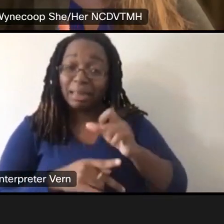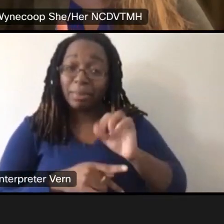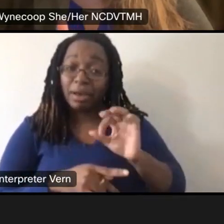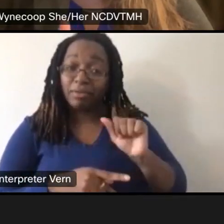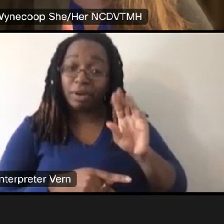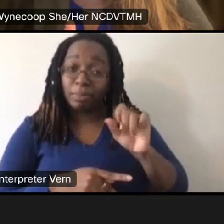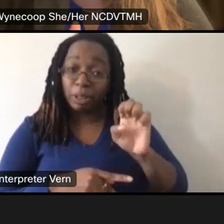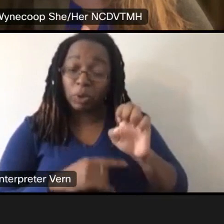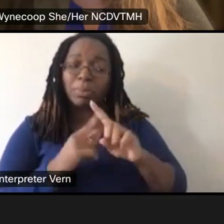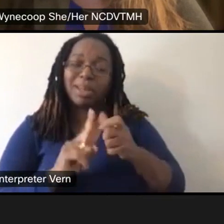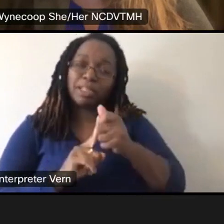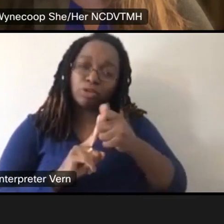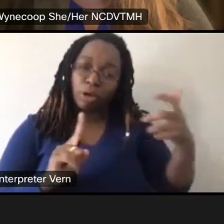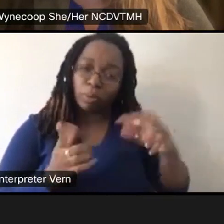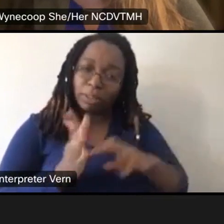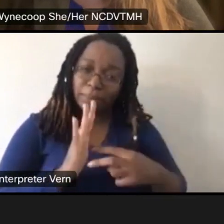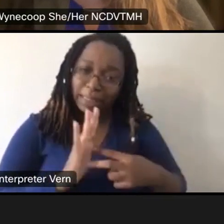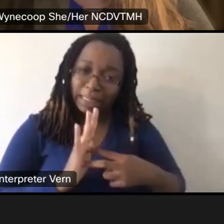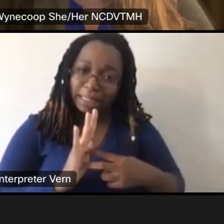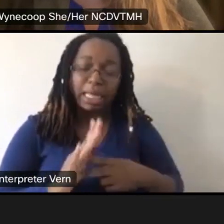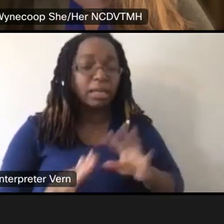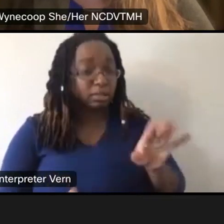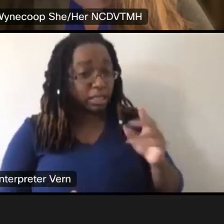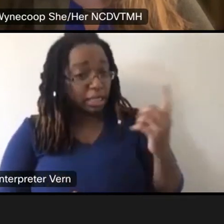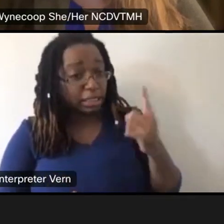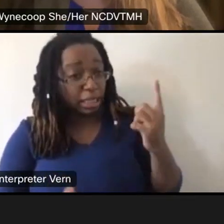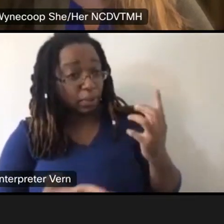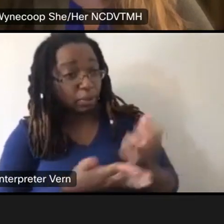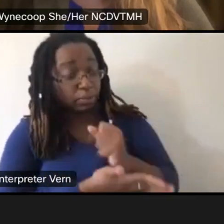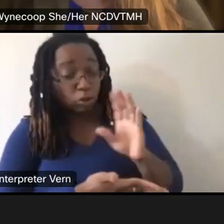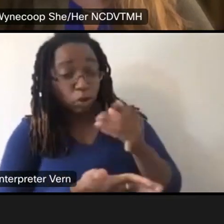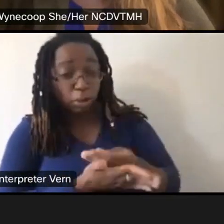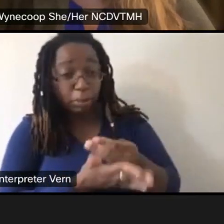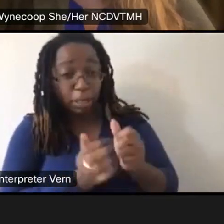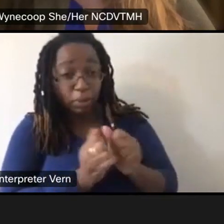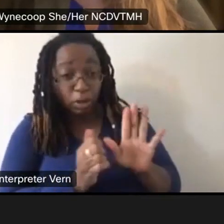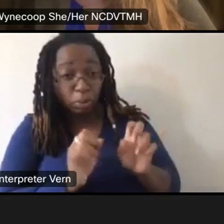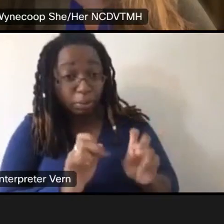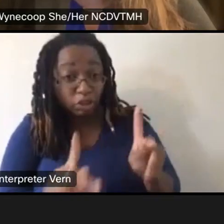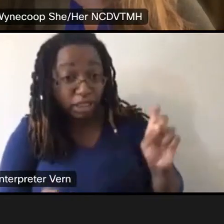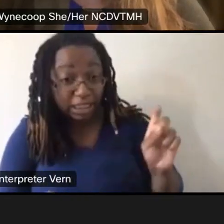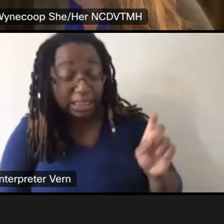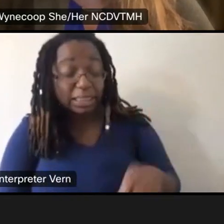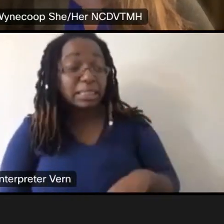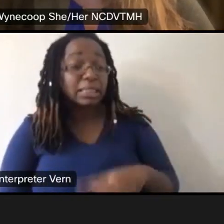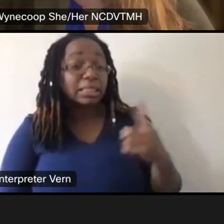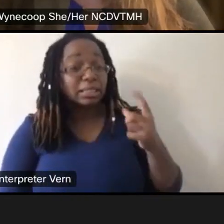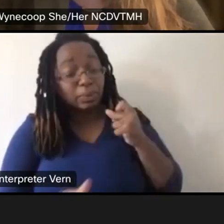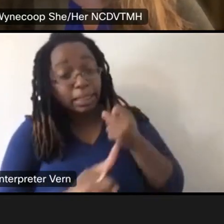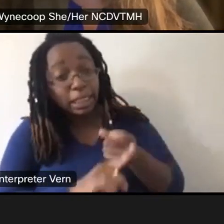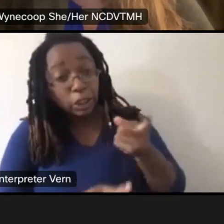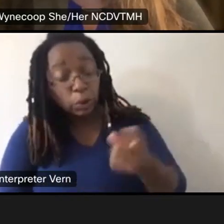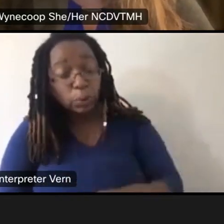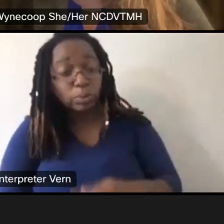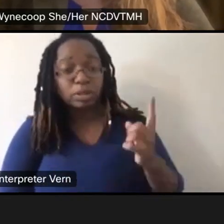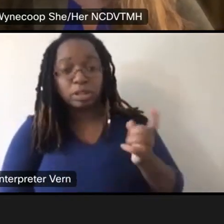So asking a question like, is someone using your money without your permission? Is someone hitting you or pushing you, but not labeling it or